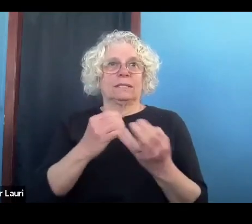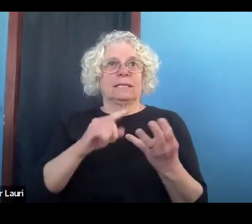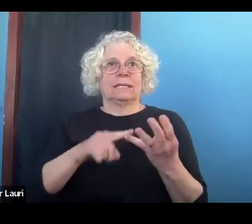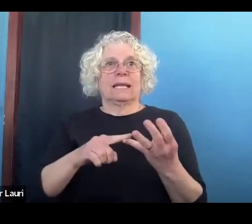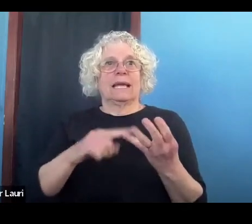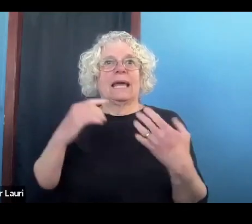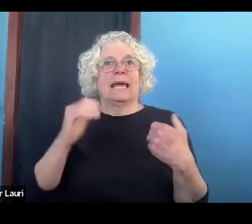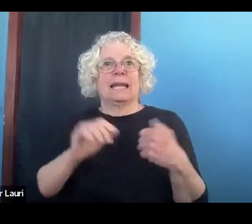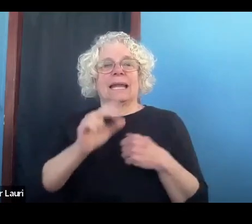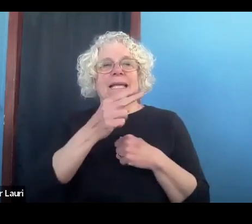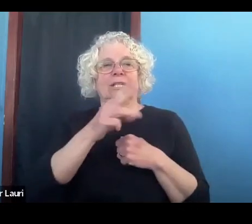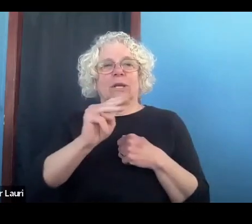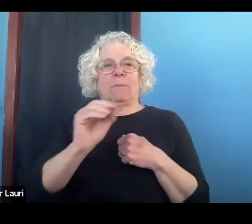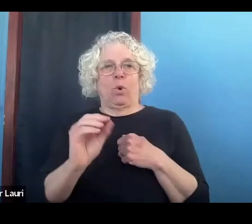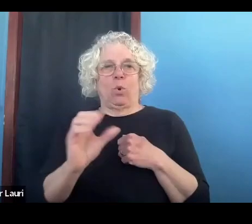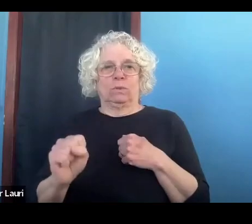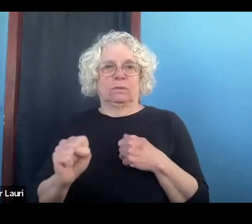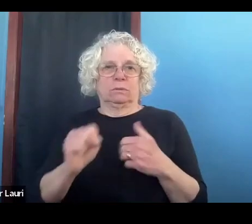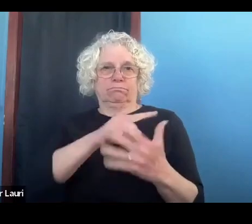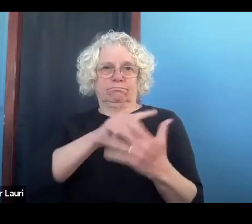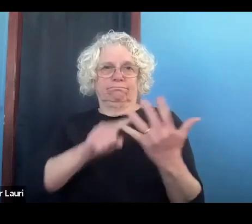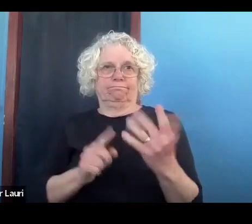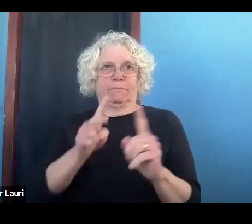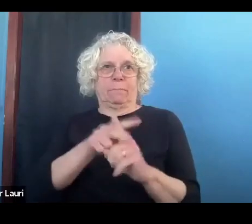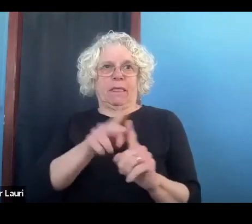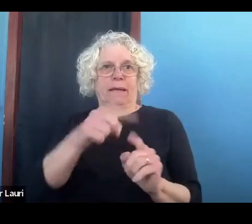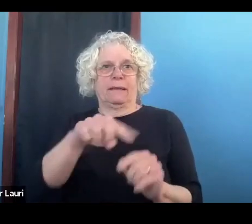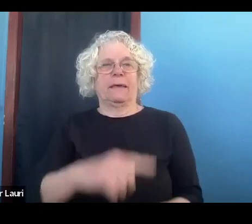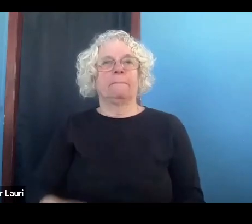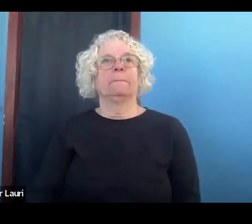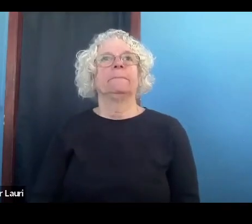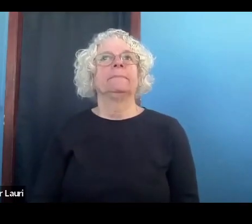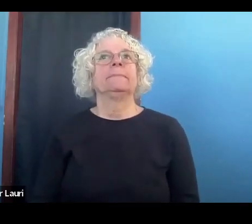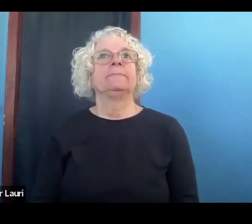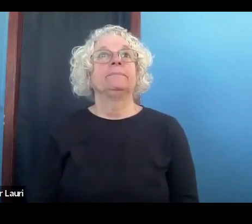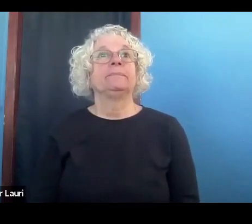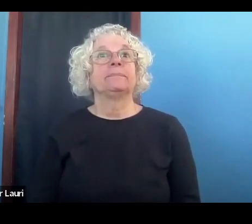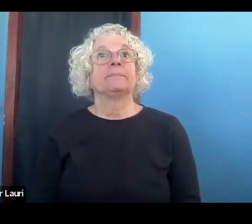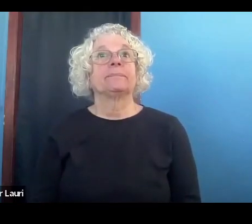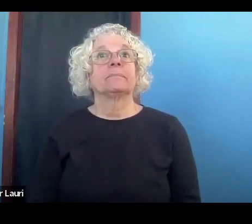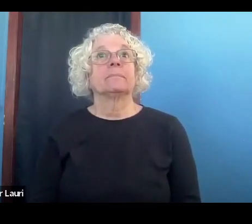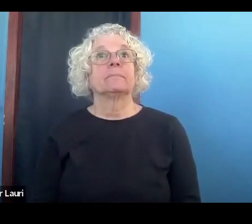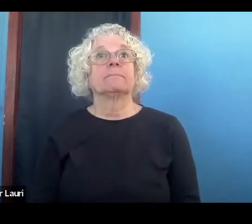health maintenance organizations, or HMOs. Next slide, please.